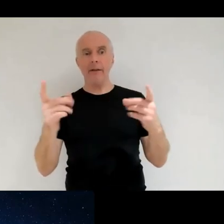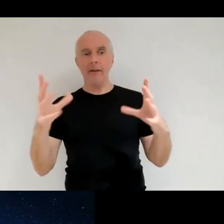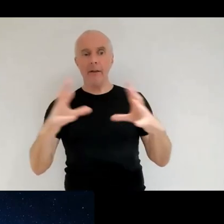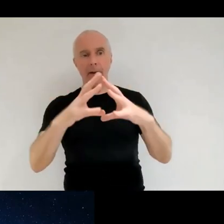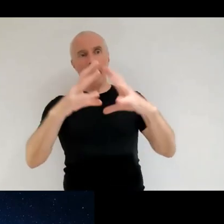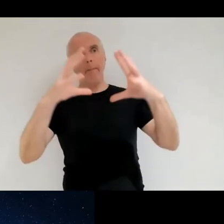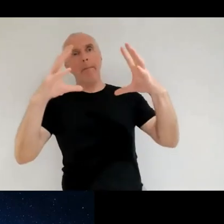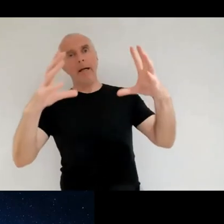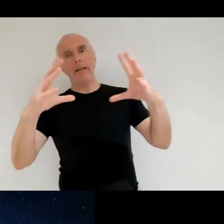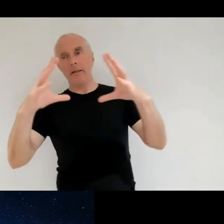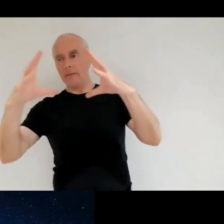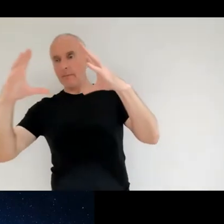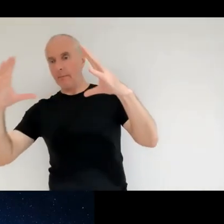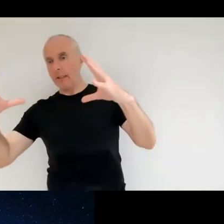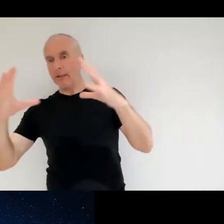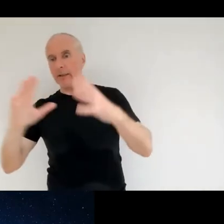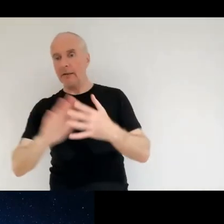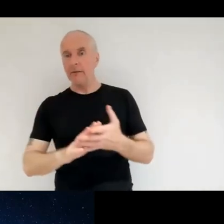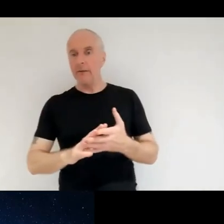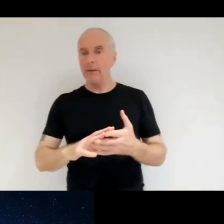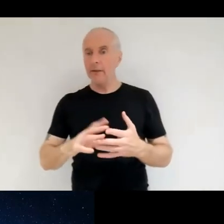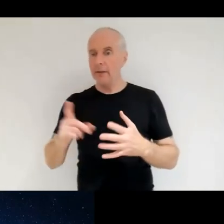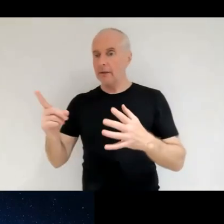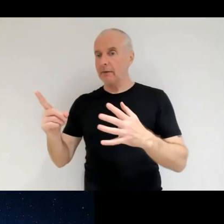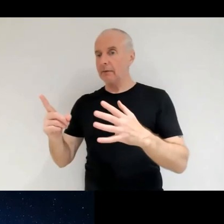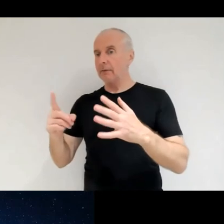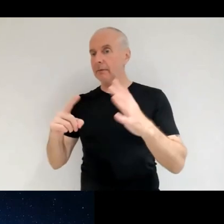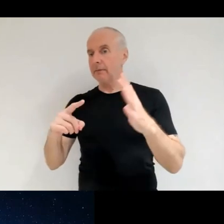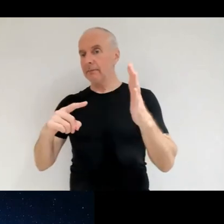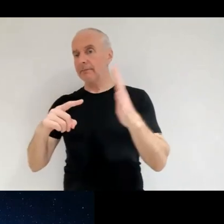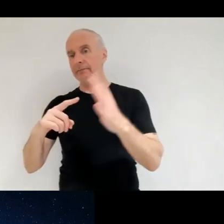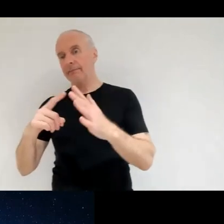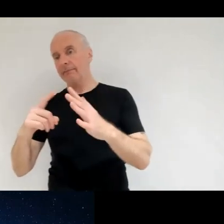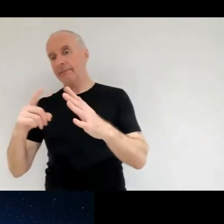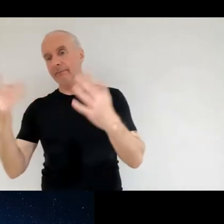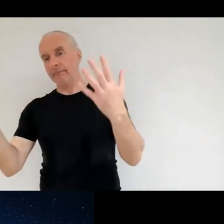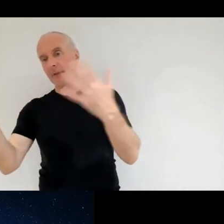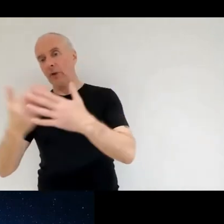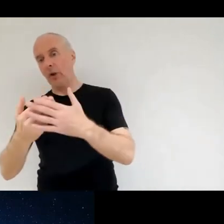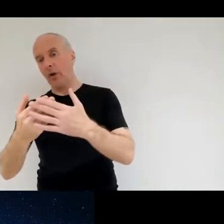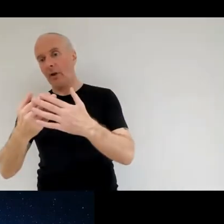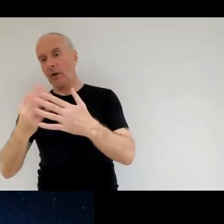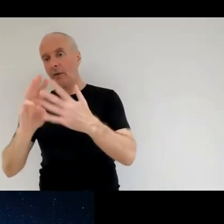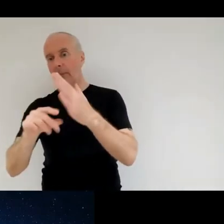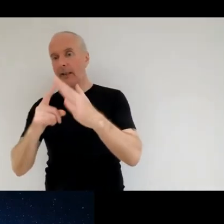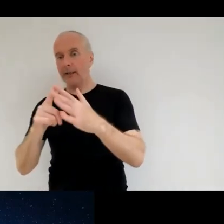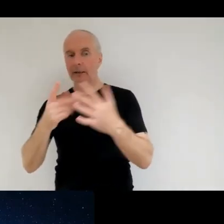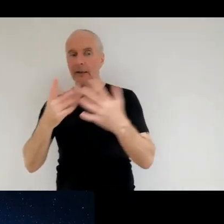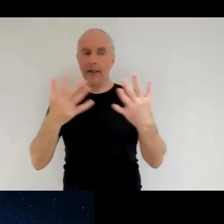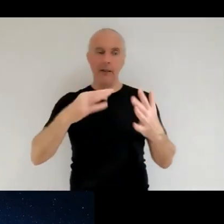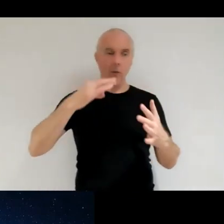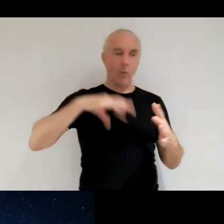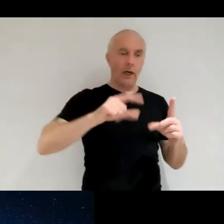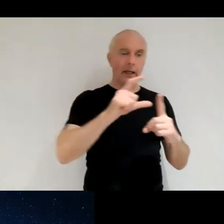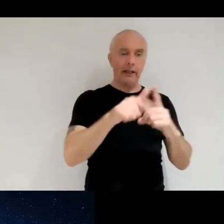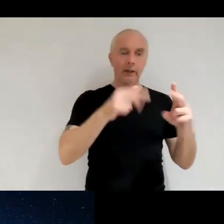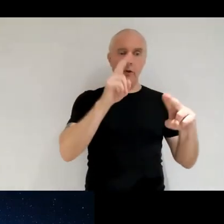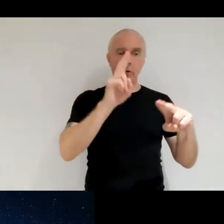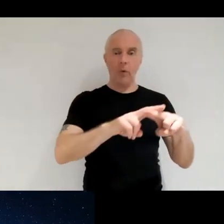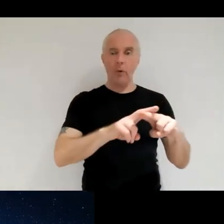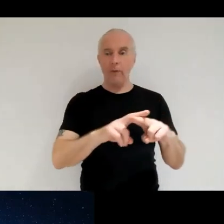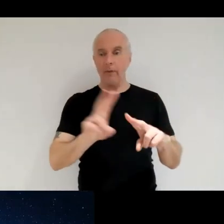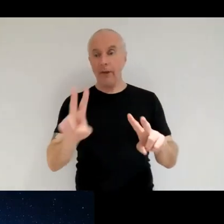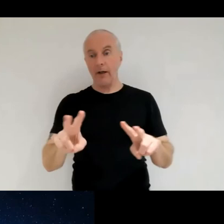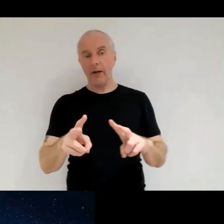the difference between, say, a chunk of dark matter and something like a white dwarf? That is a very, very good question.